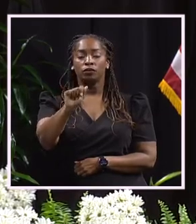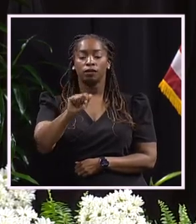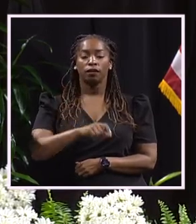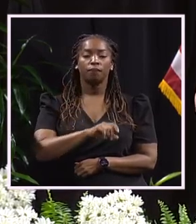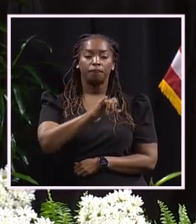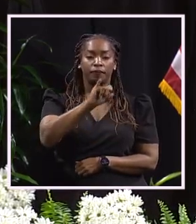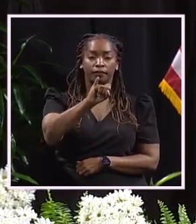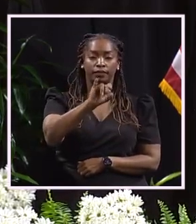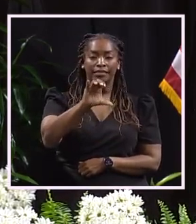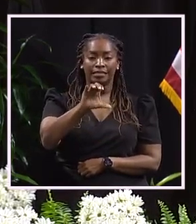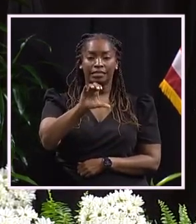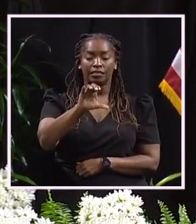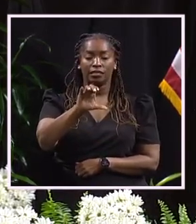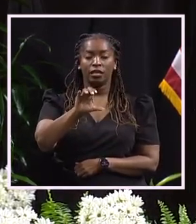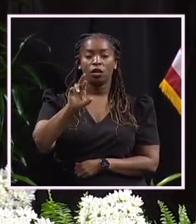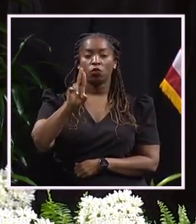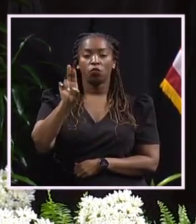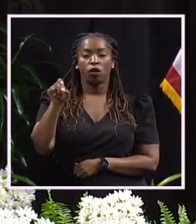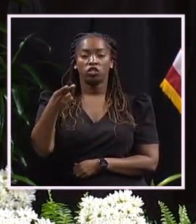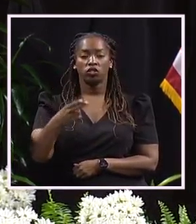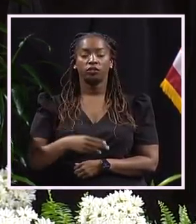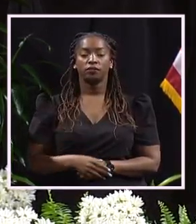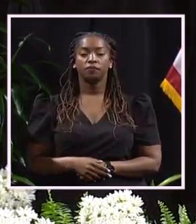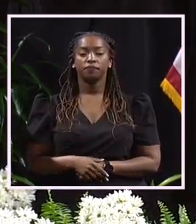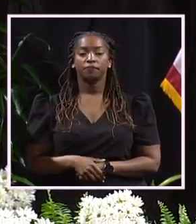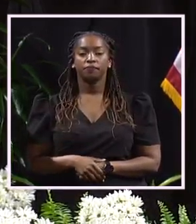Isabella C. Rush,